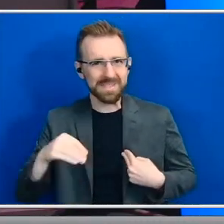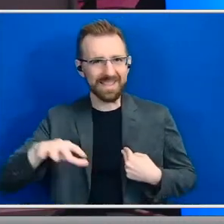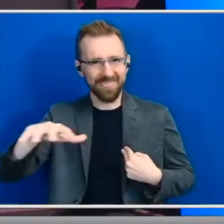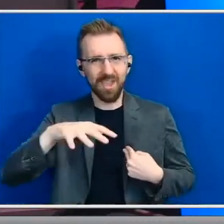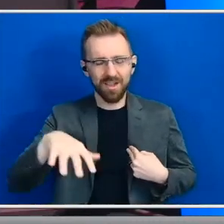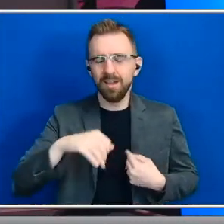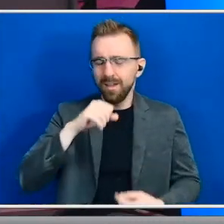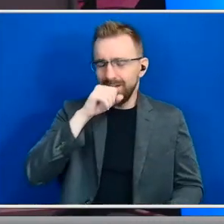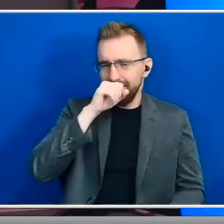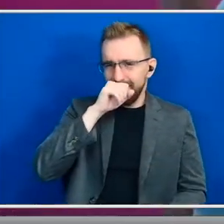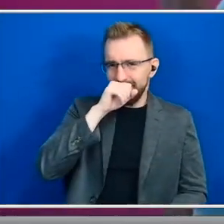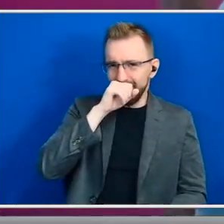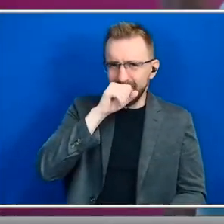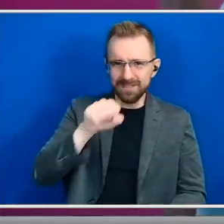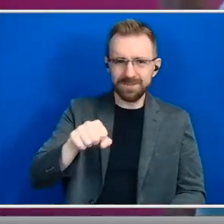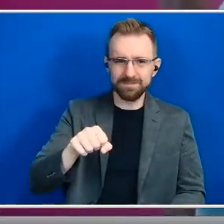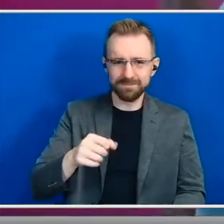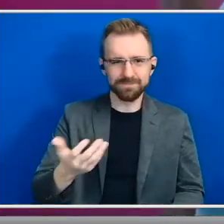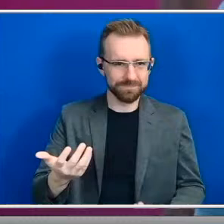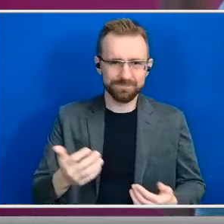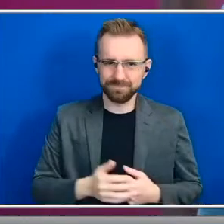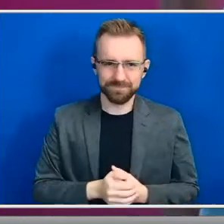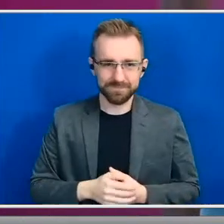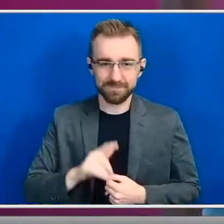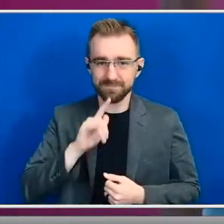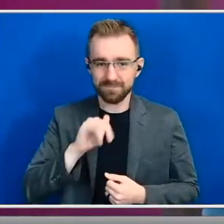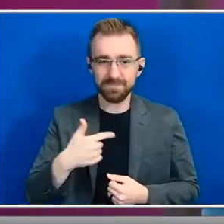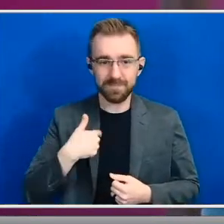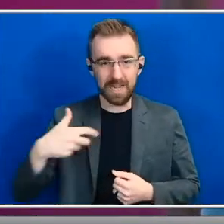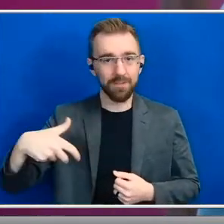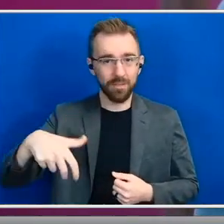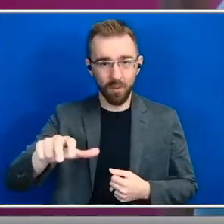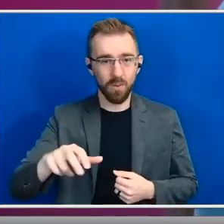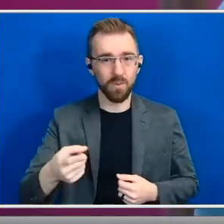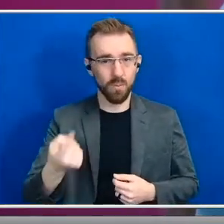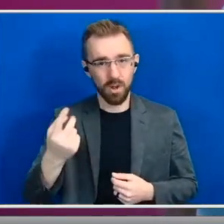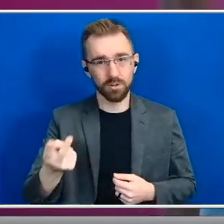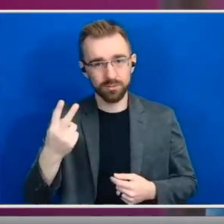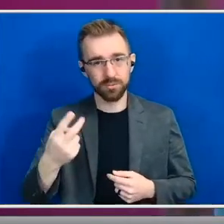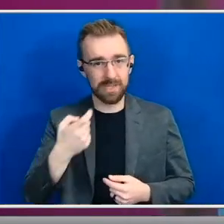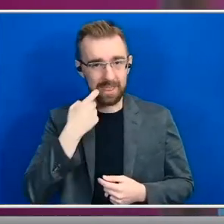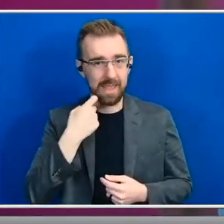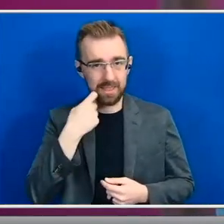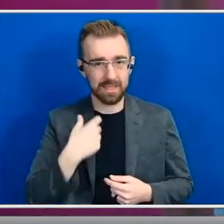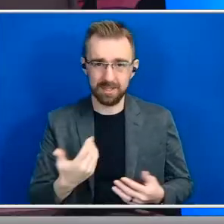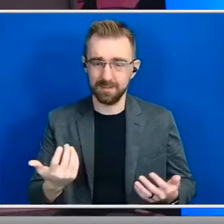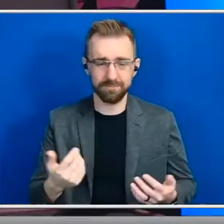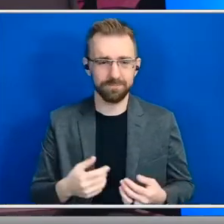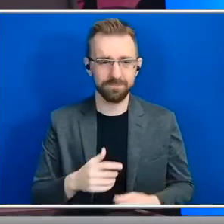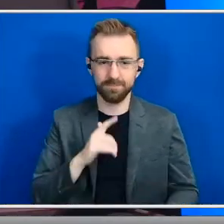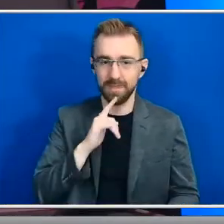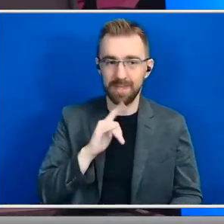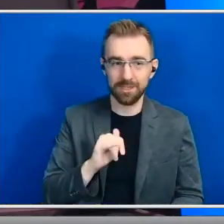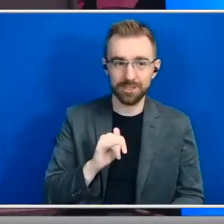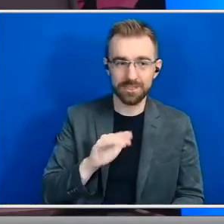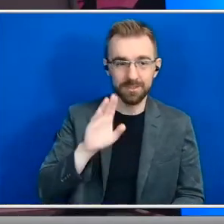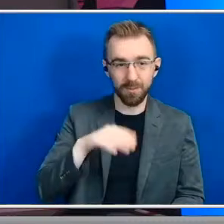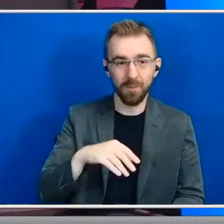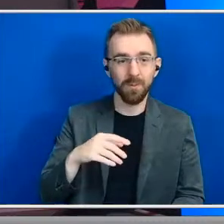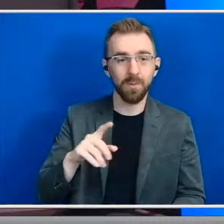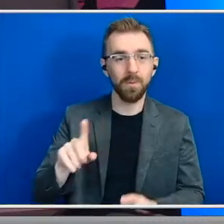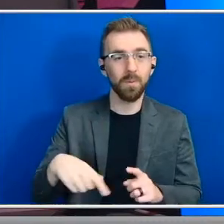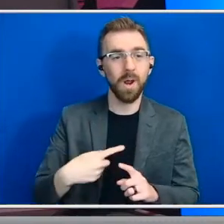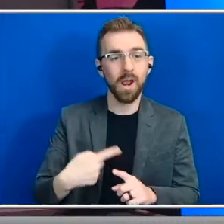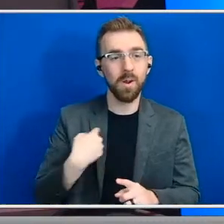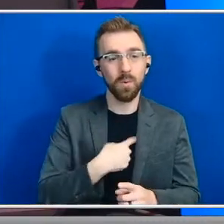There's actually I've thrown 1 or 2 here lately. Actually, you know, when we're talking about